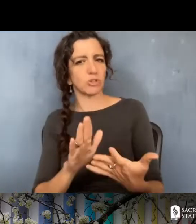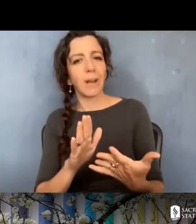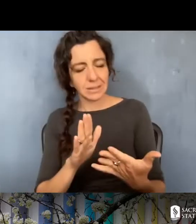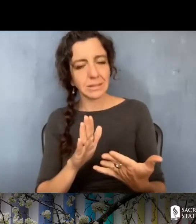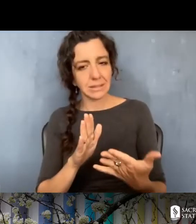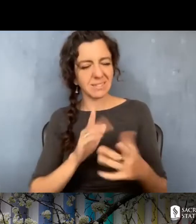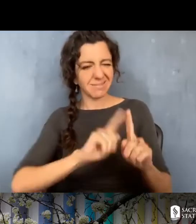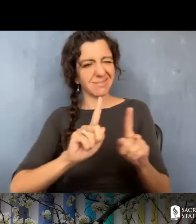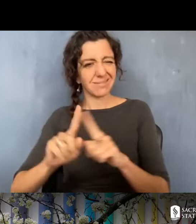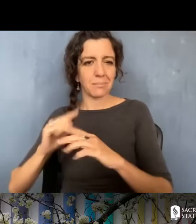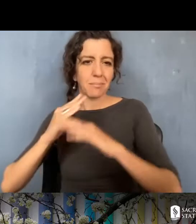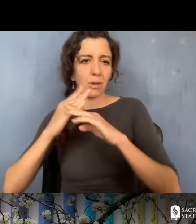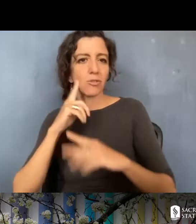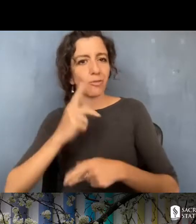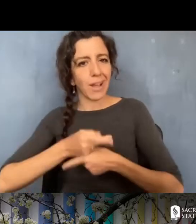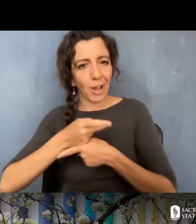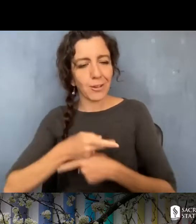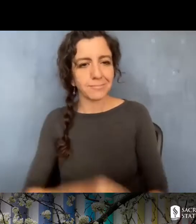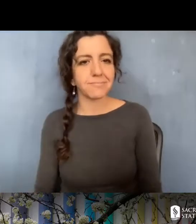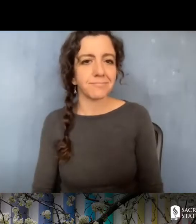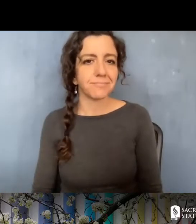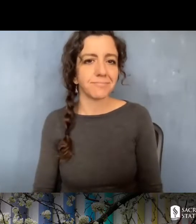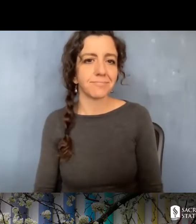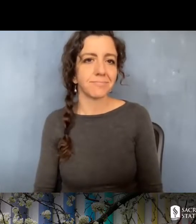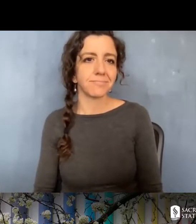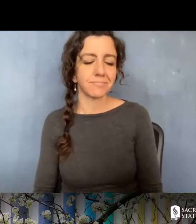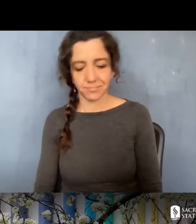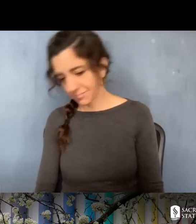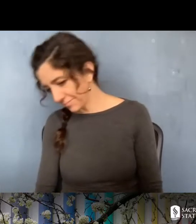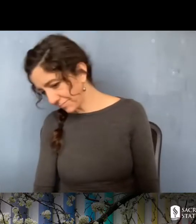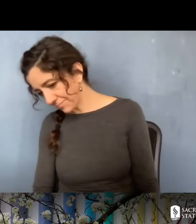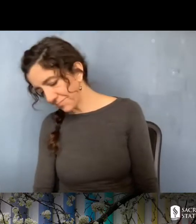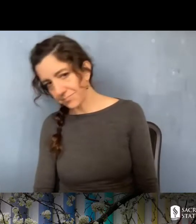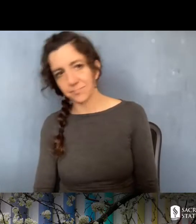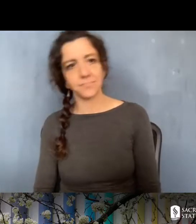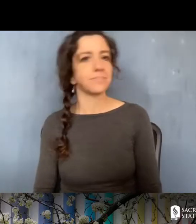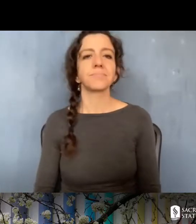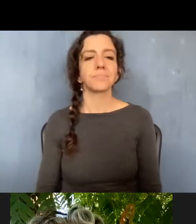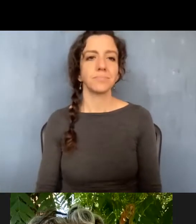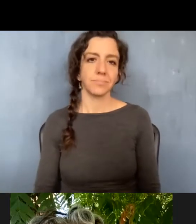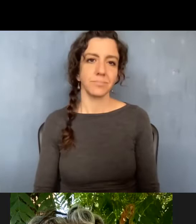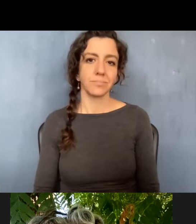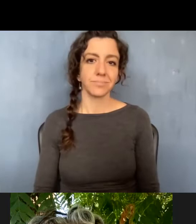to care.